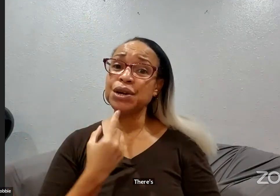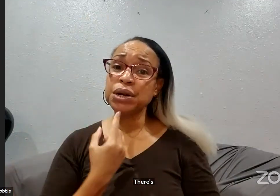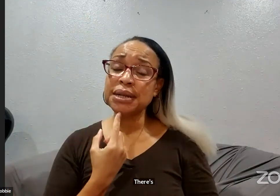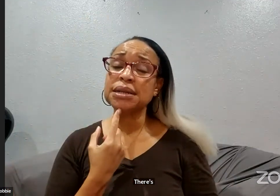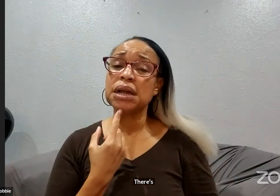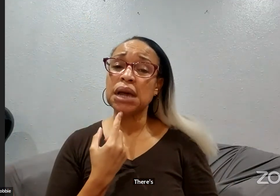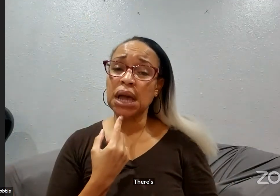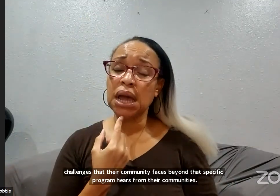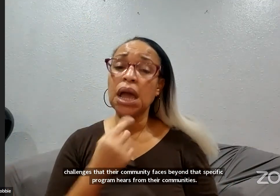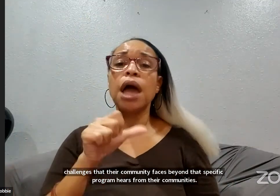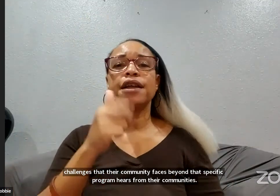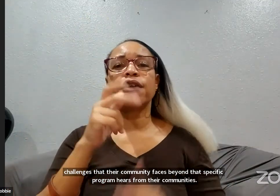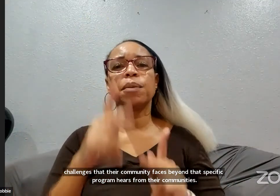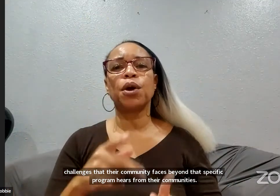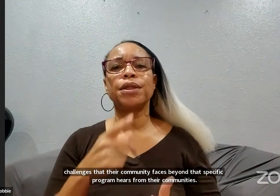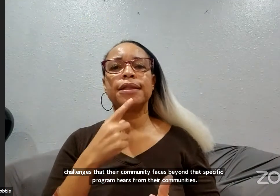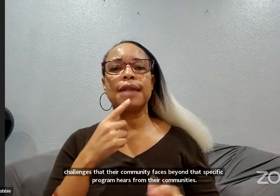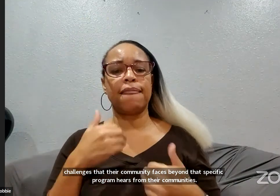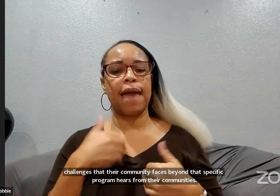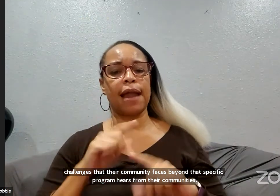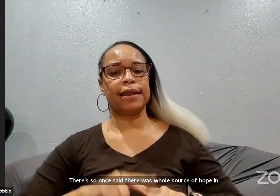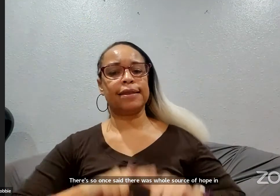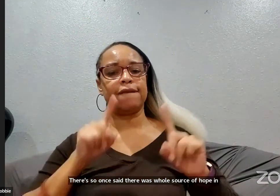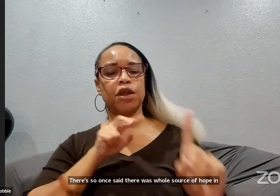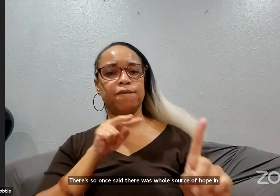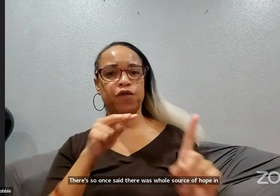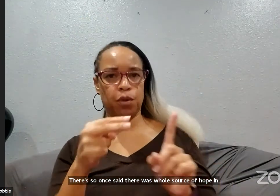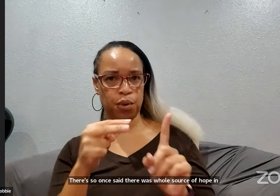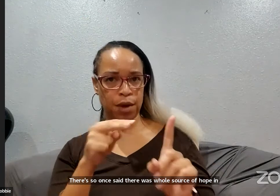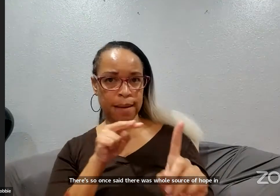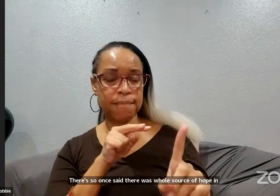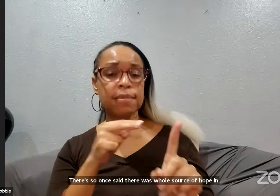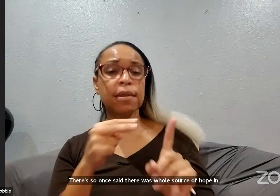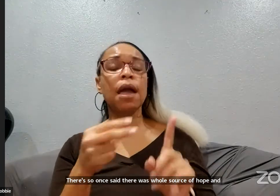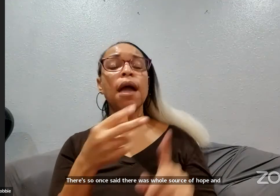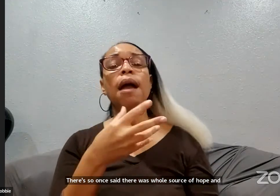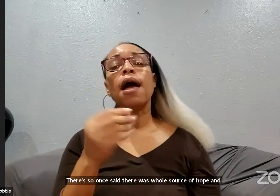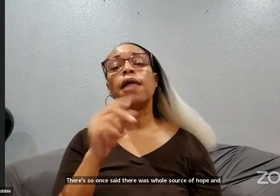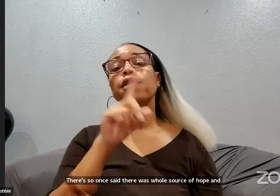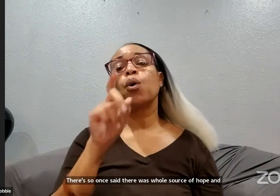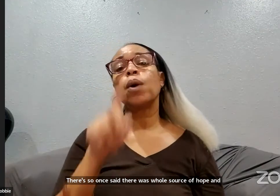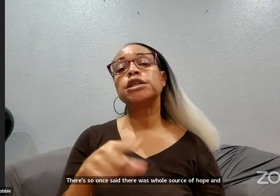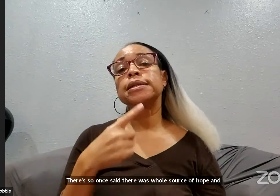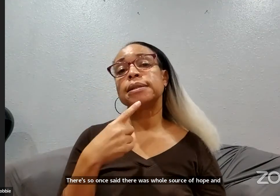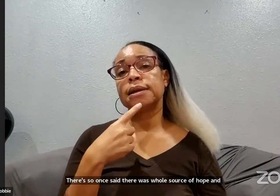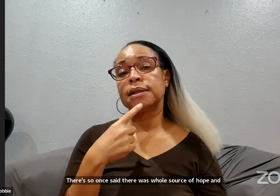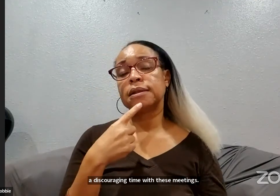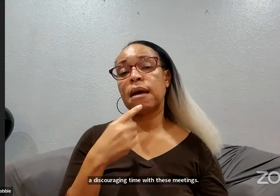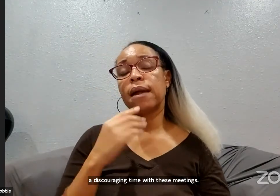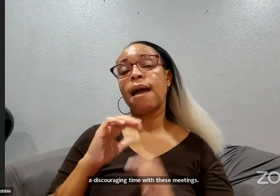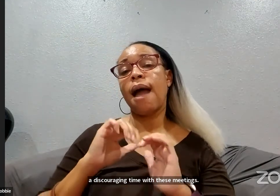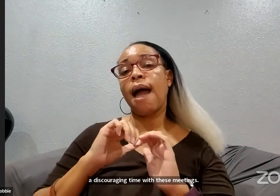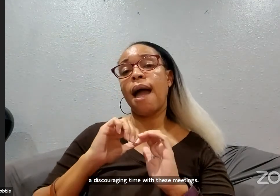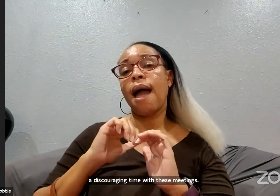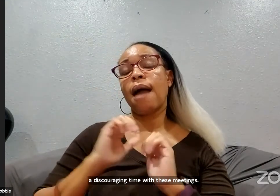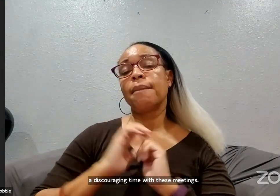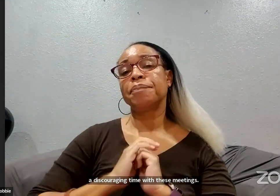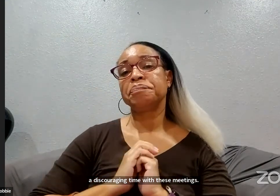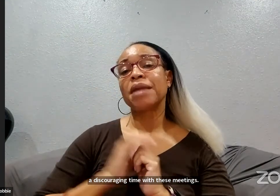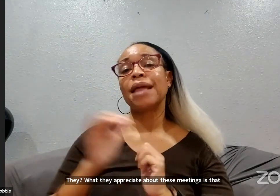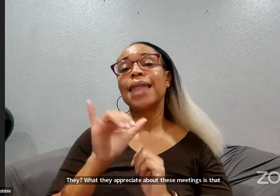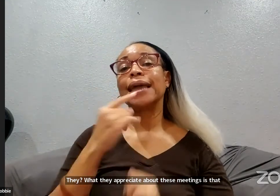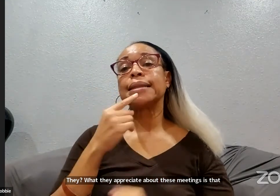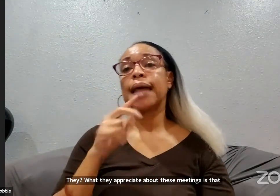Someone mentioned they had a different viewpoint. In the questions they mentioned how it says